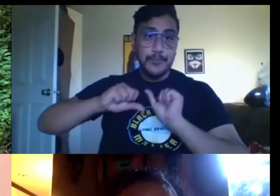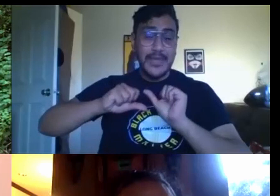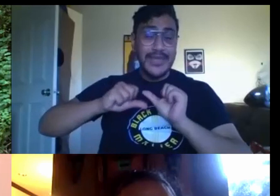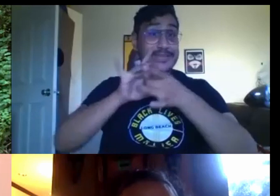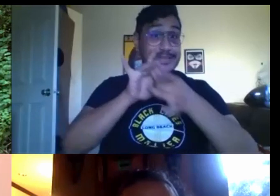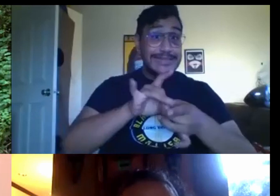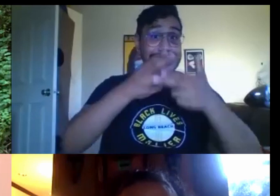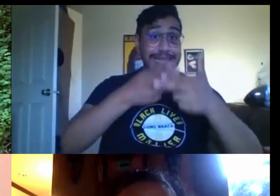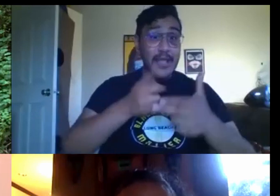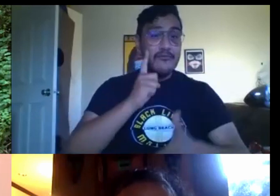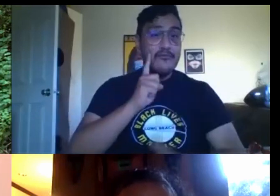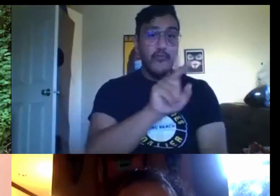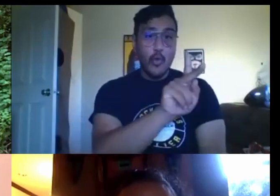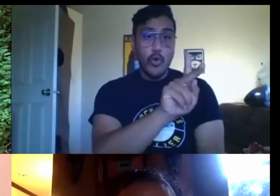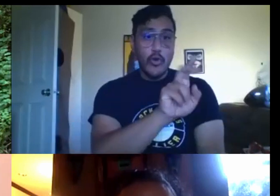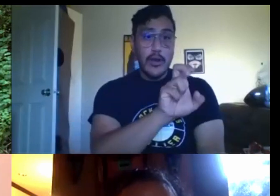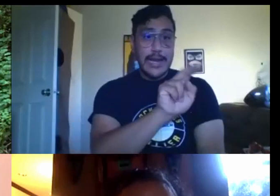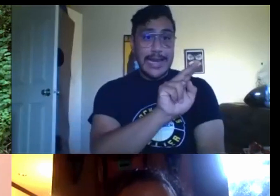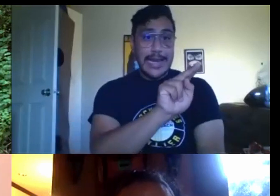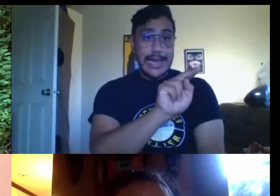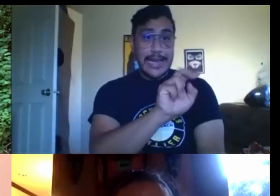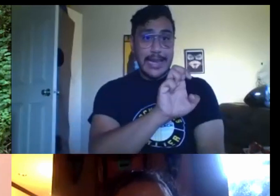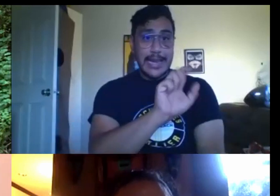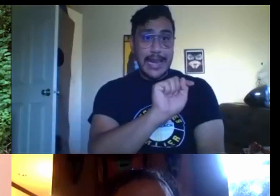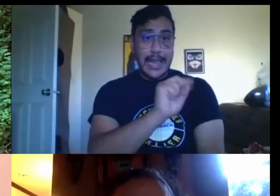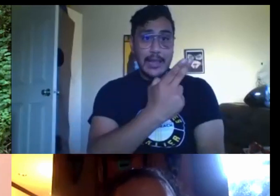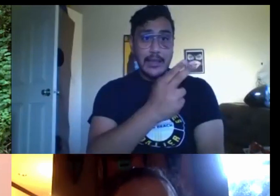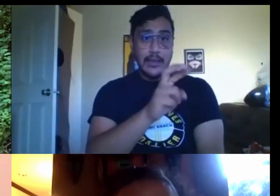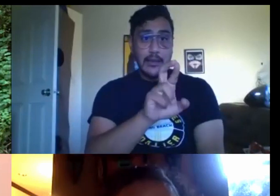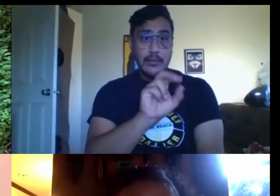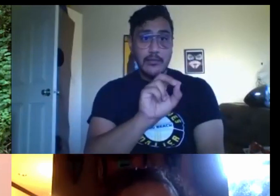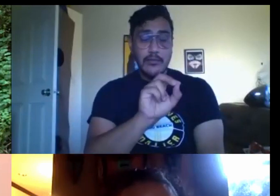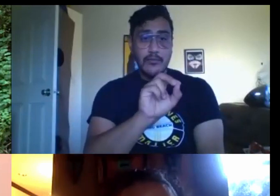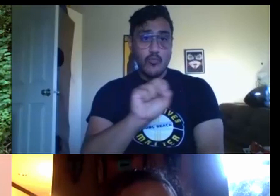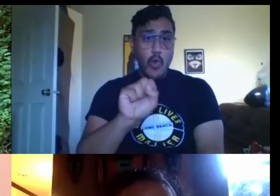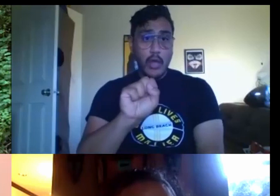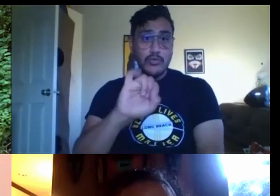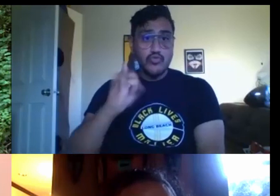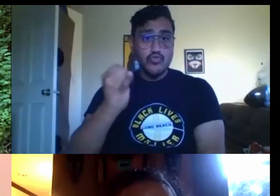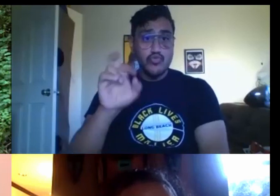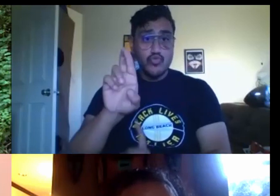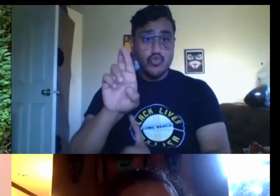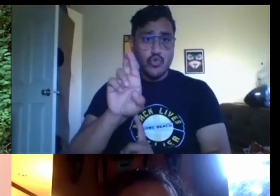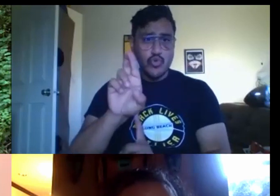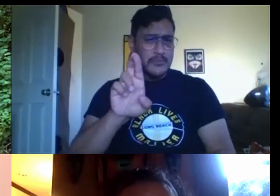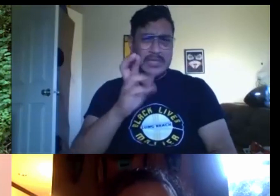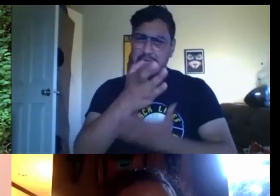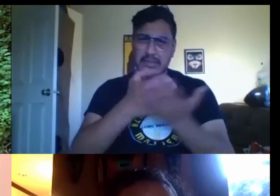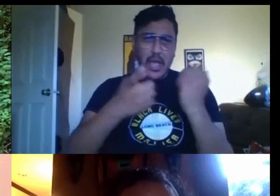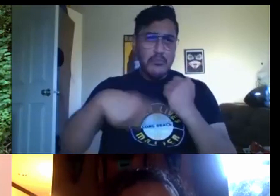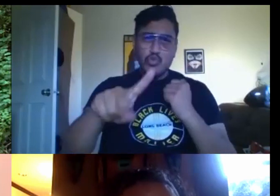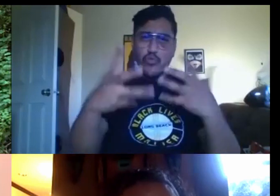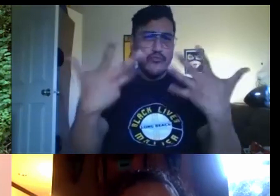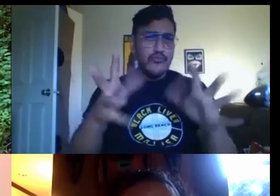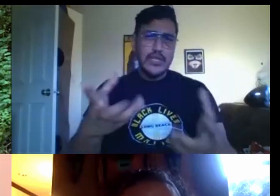Jr. Many of you have been with us for the last more than 2 years as we've tried to struggle